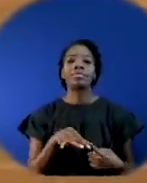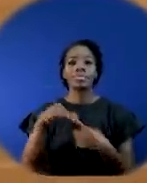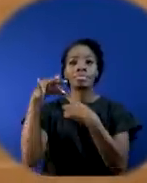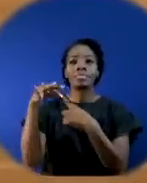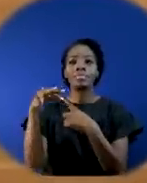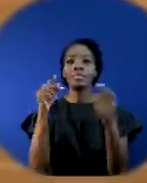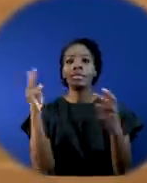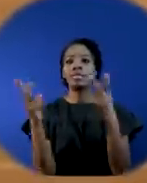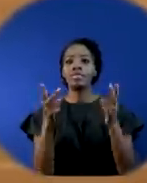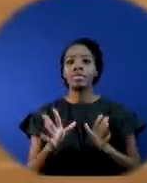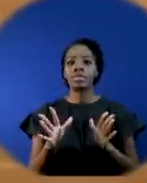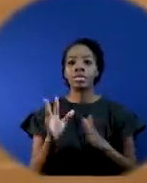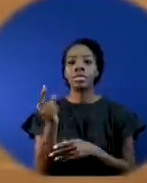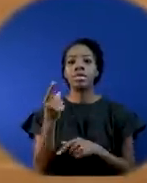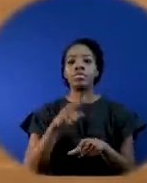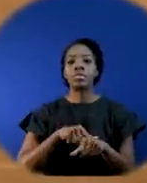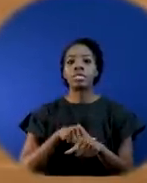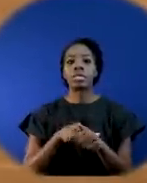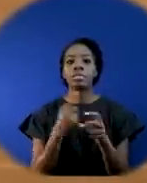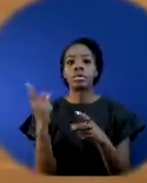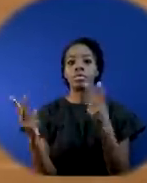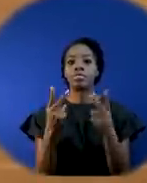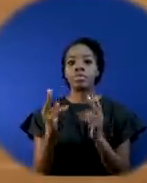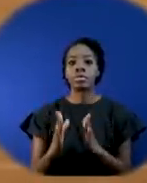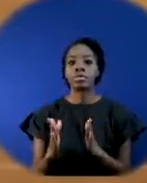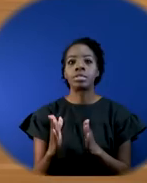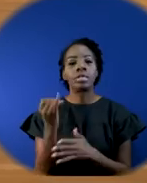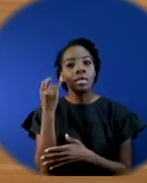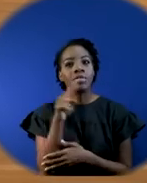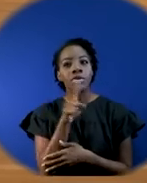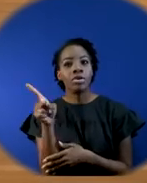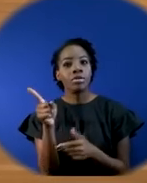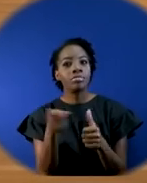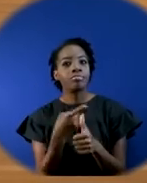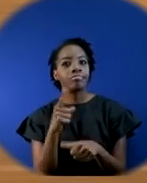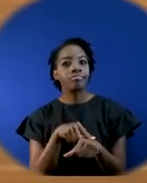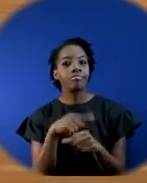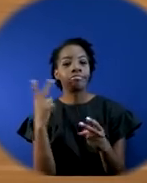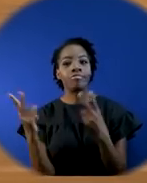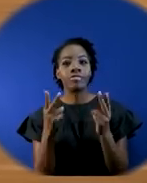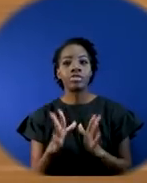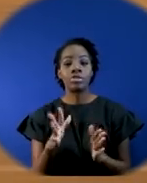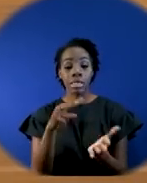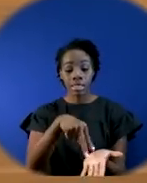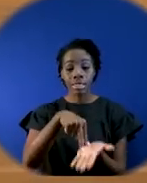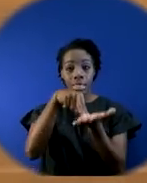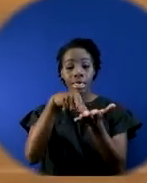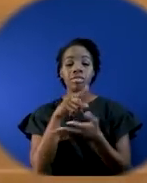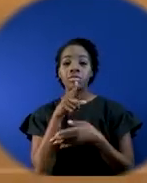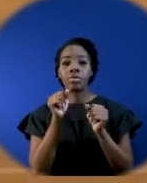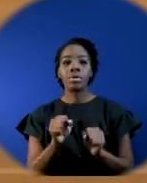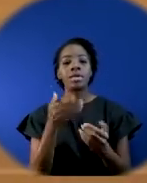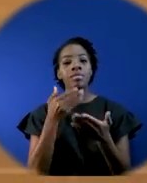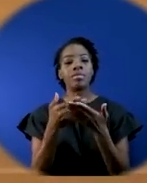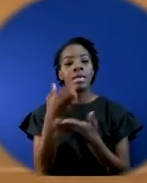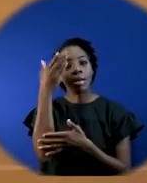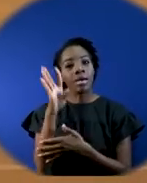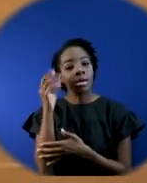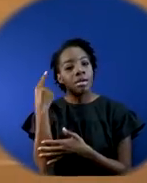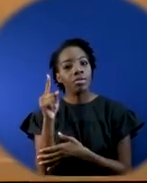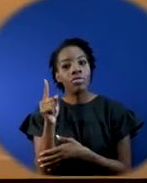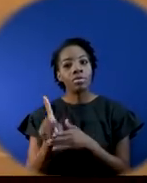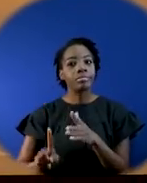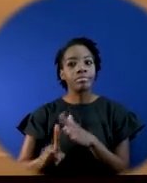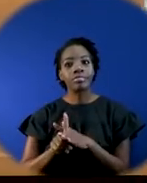first time at Wheeler Avenue Baptist Church, if you're a first-time visitor, would you stand so that we can thank God for your presence? Any